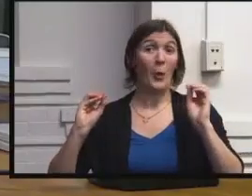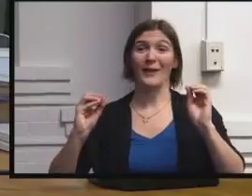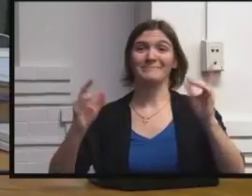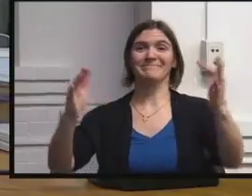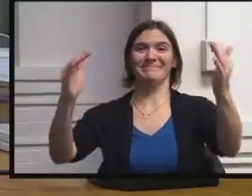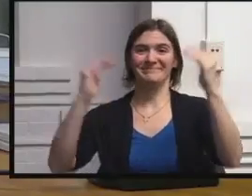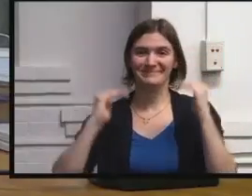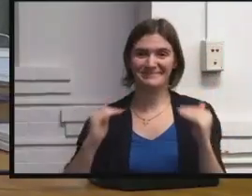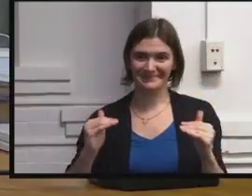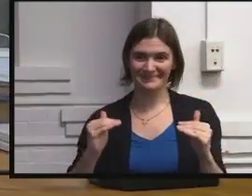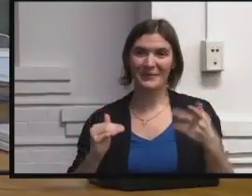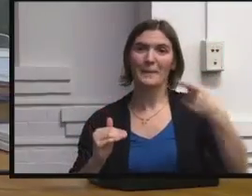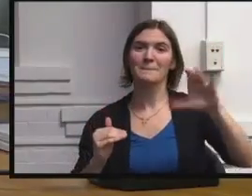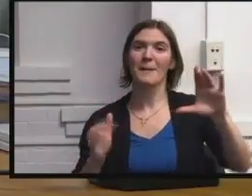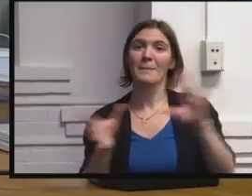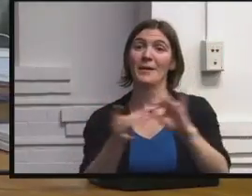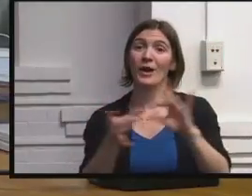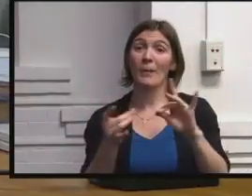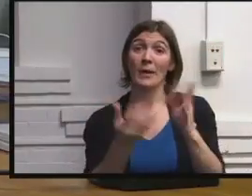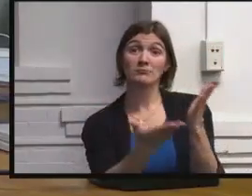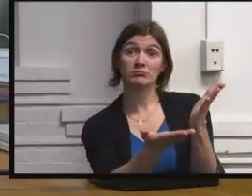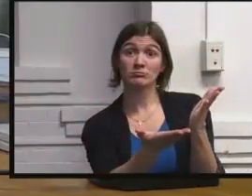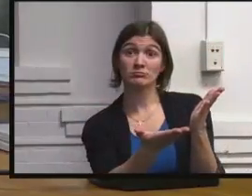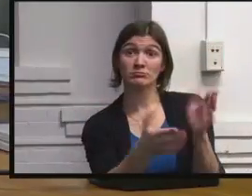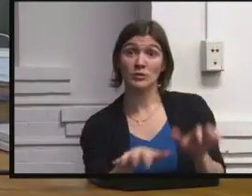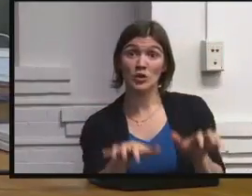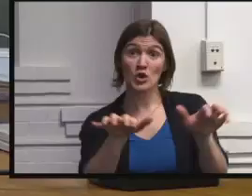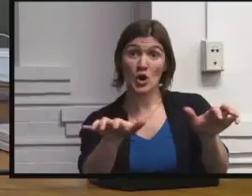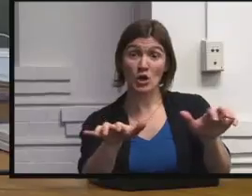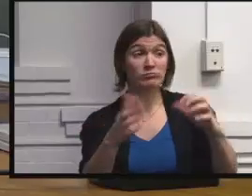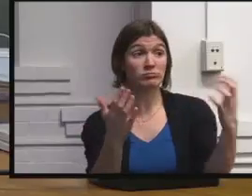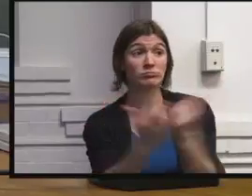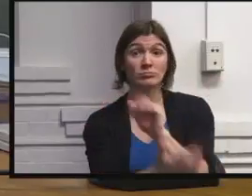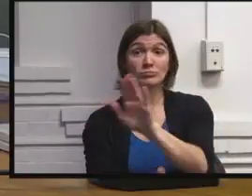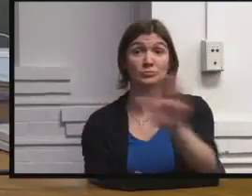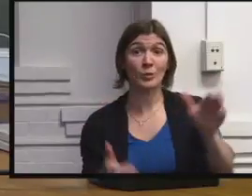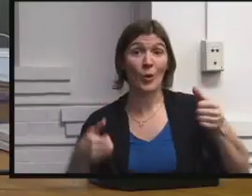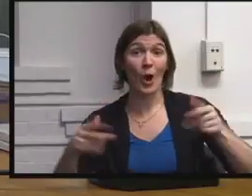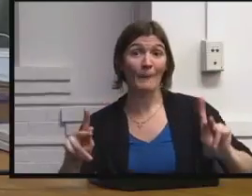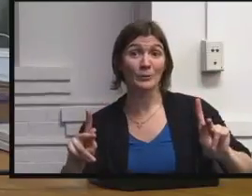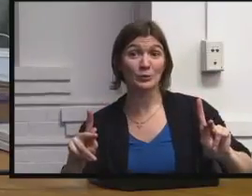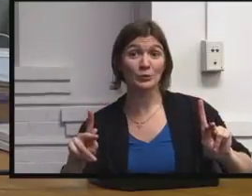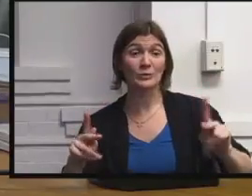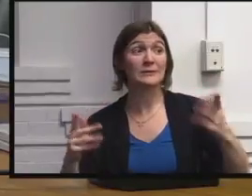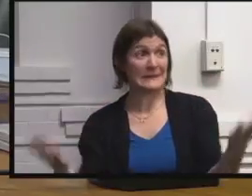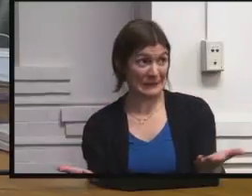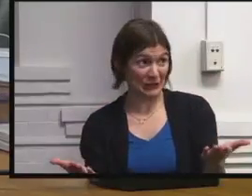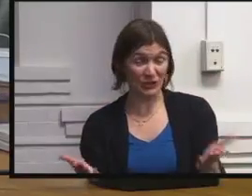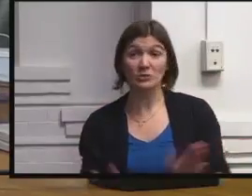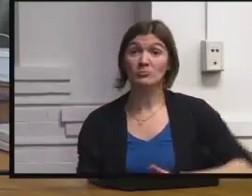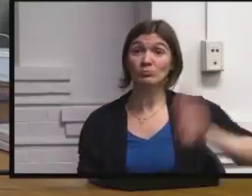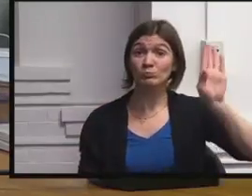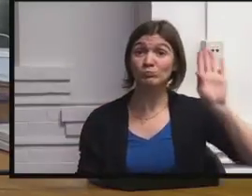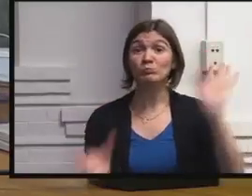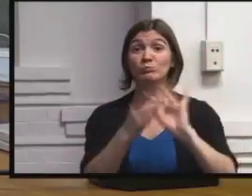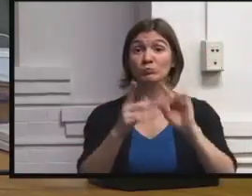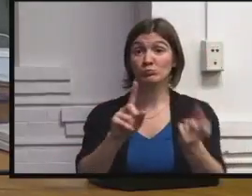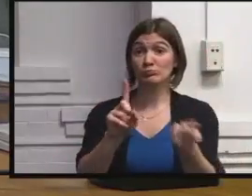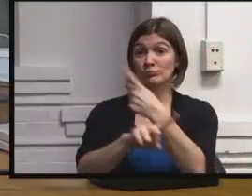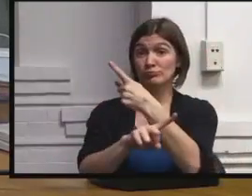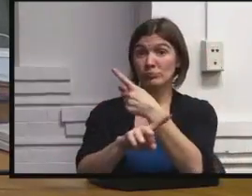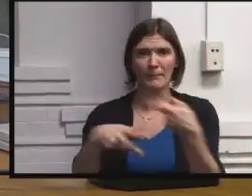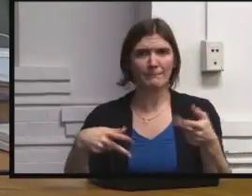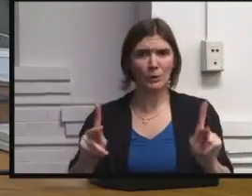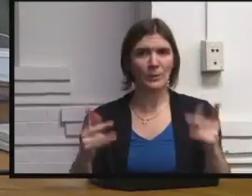Next matter on the agenda is public participation. This would be a good time for anybody who's in attendance who wants to speak to something